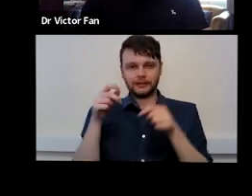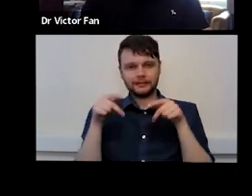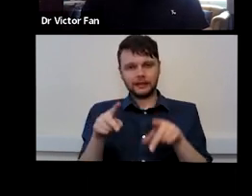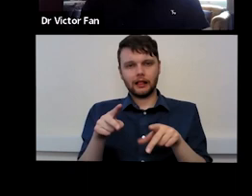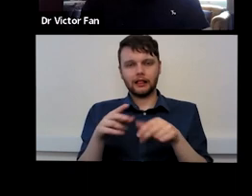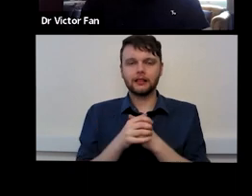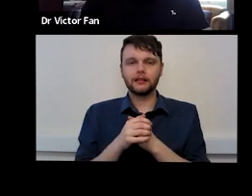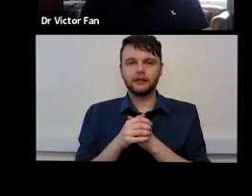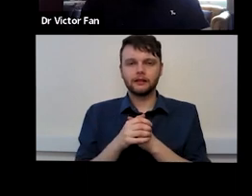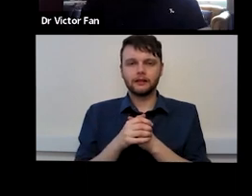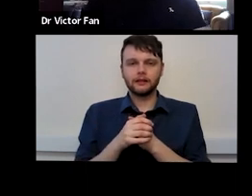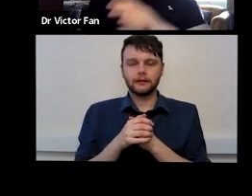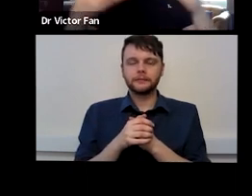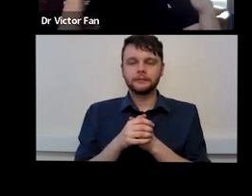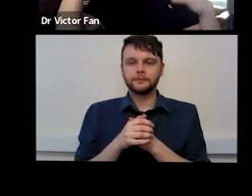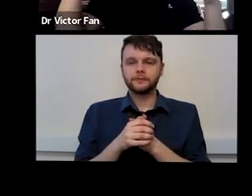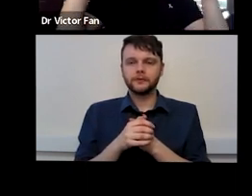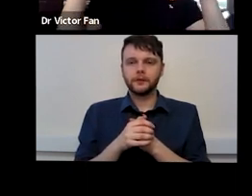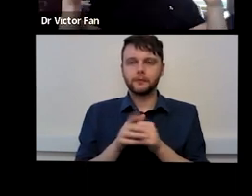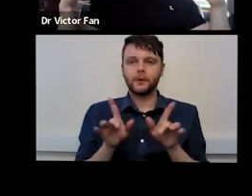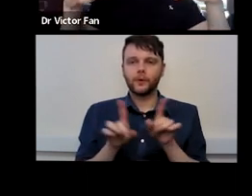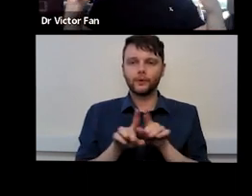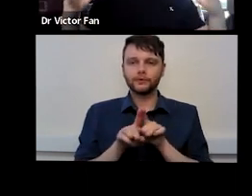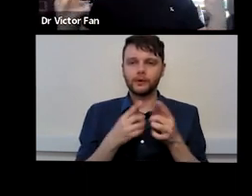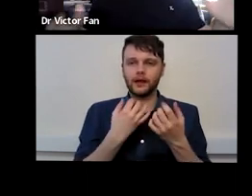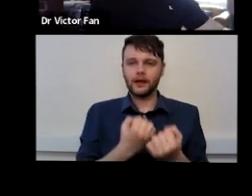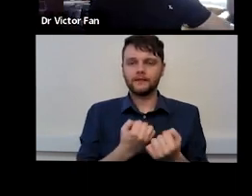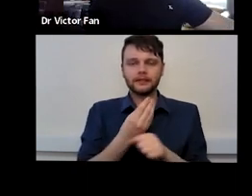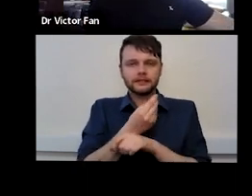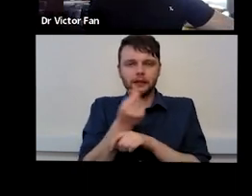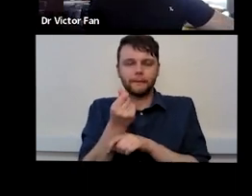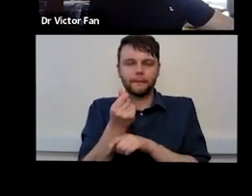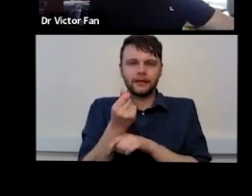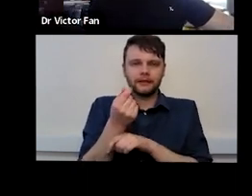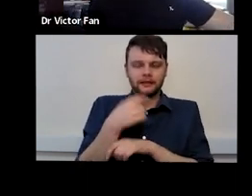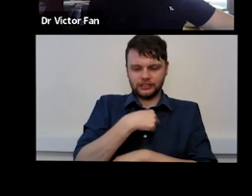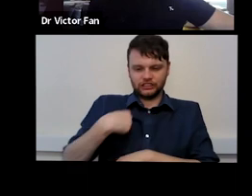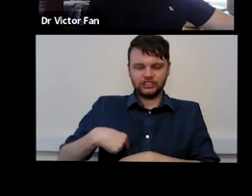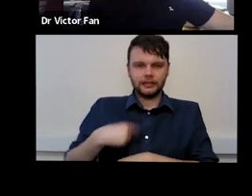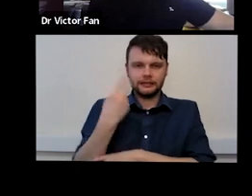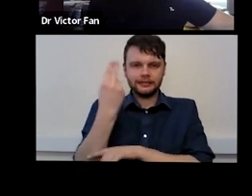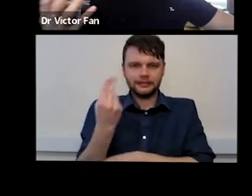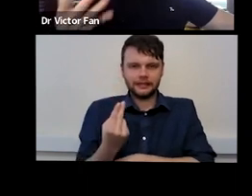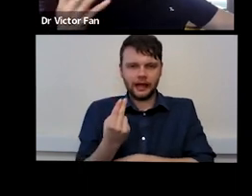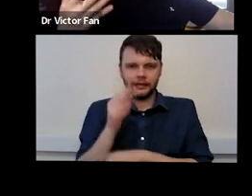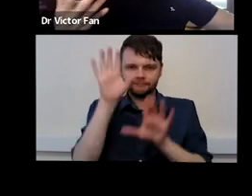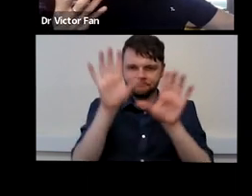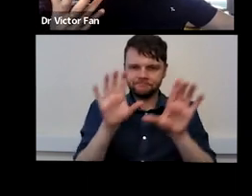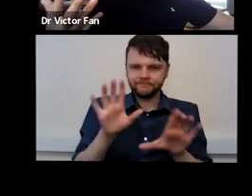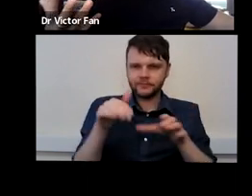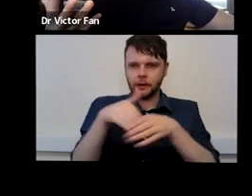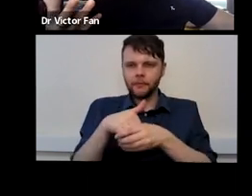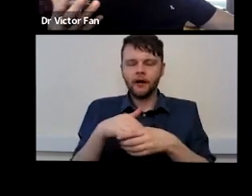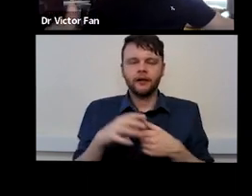like a Griffith film, but at the same time, you're seeing some Chinese design in as part of